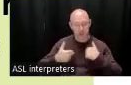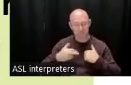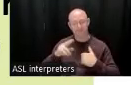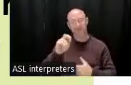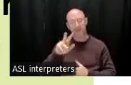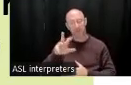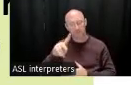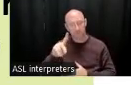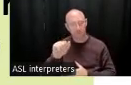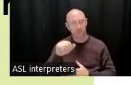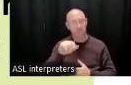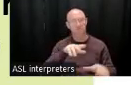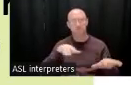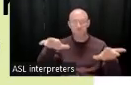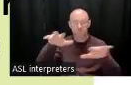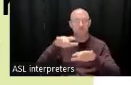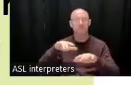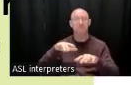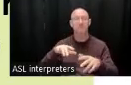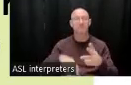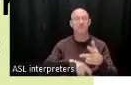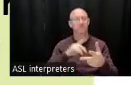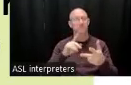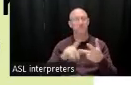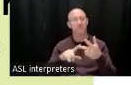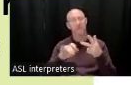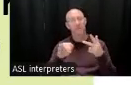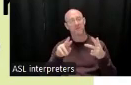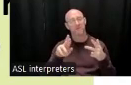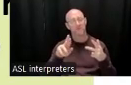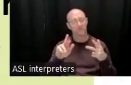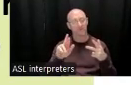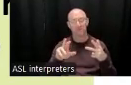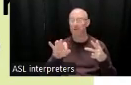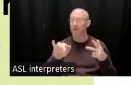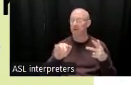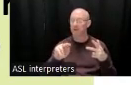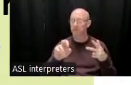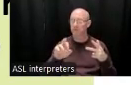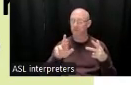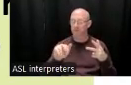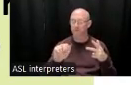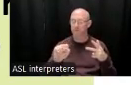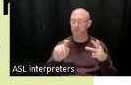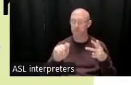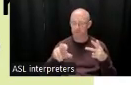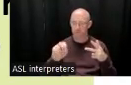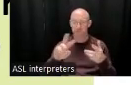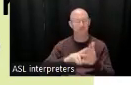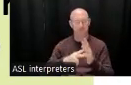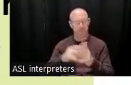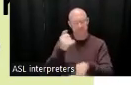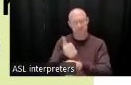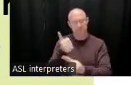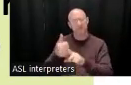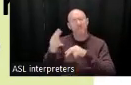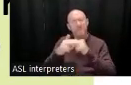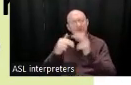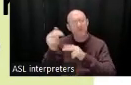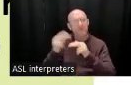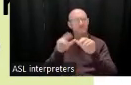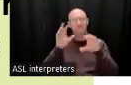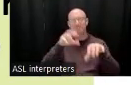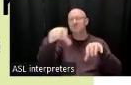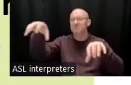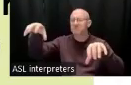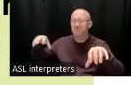it exist in. And then we think about the infrastructure itself, the physical characteristics of the institution, and